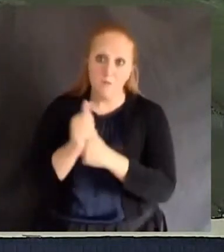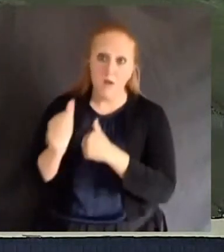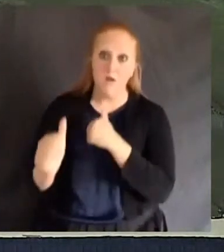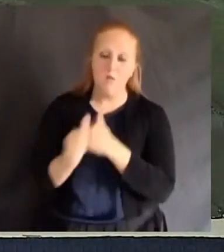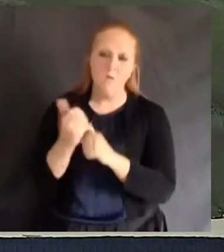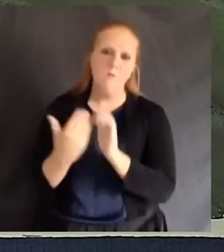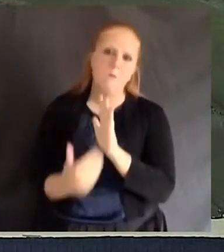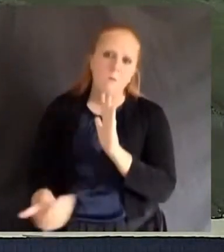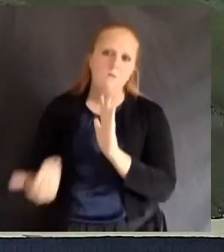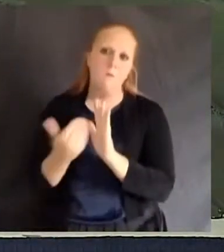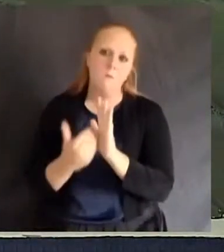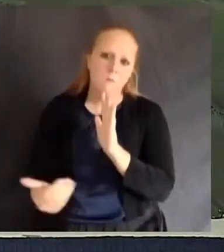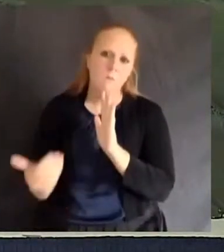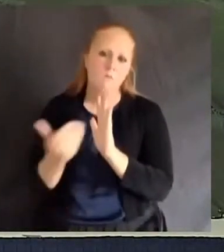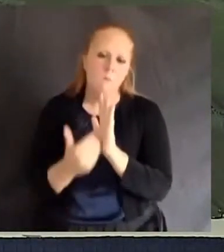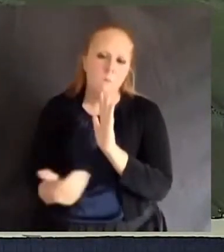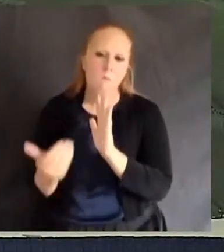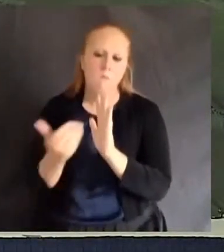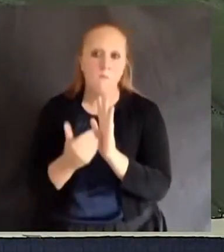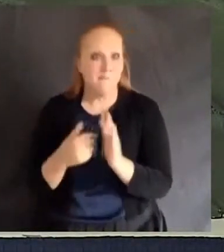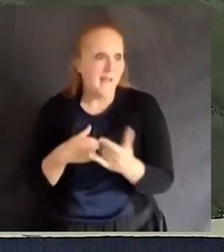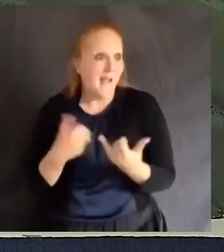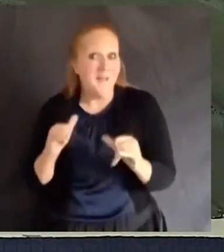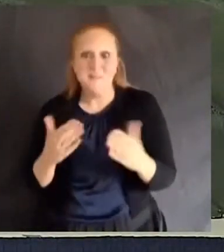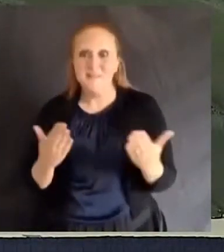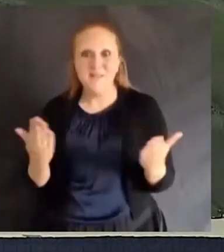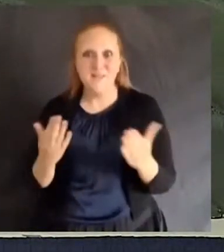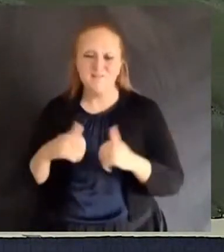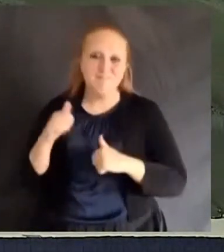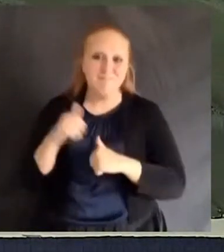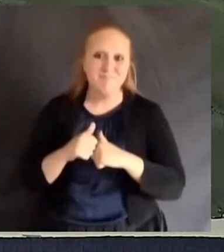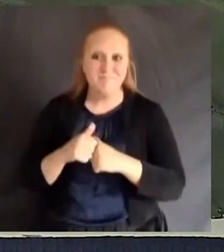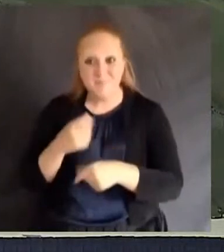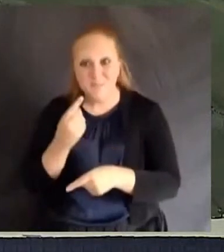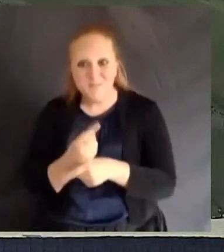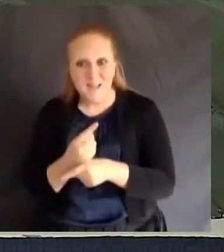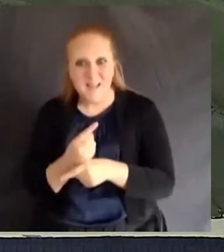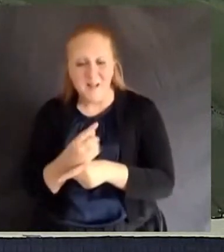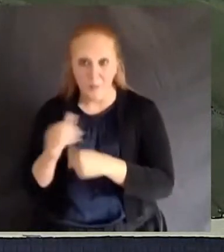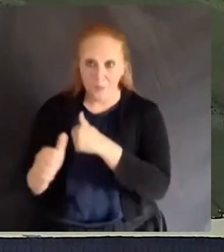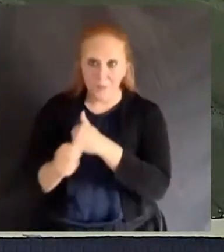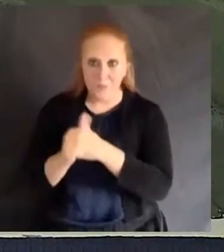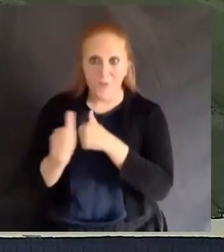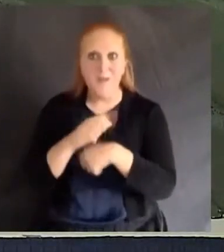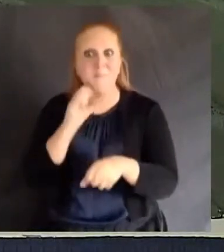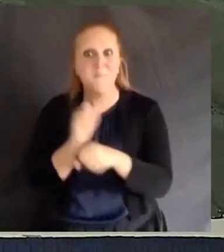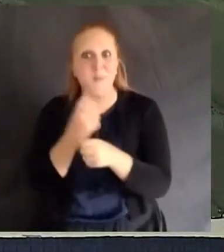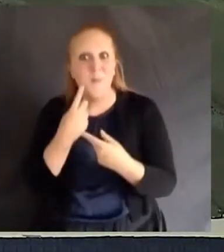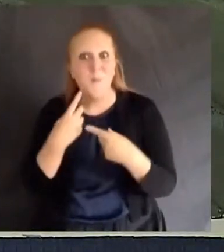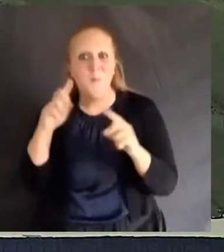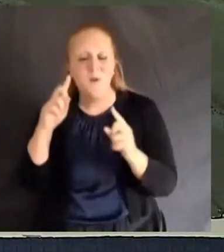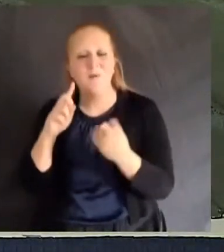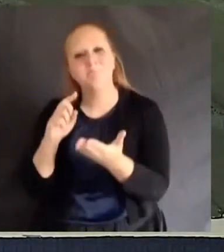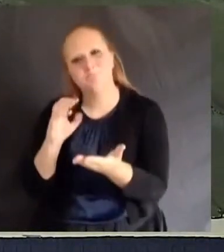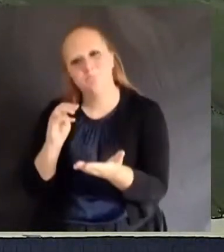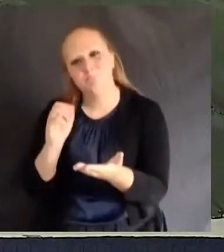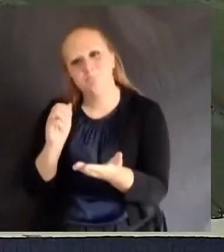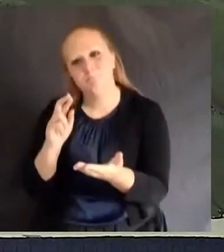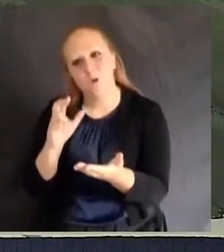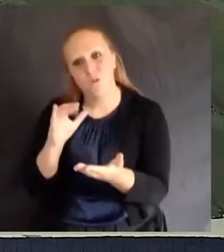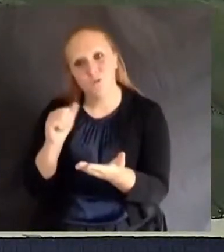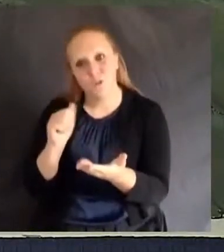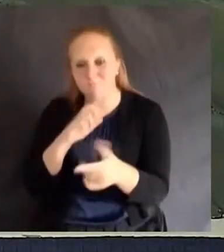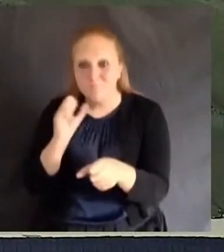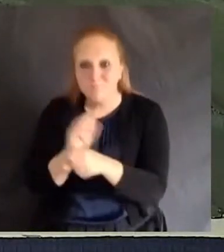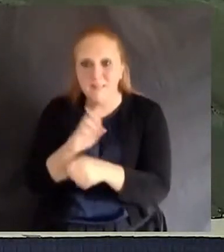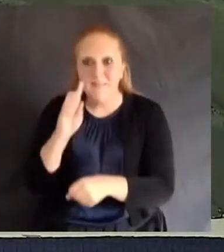How many times have we been through this? I'm still here, right? Do you think the threat is going to work, Marcia? Do you really think the threat